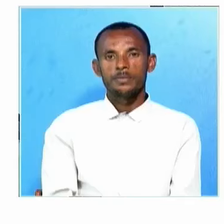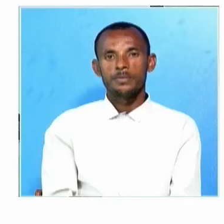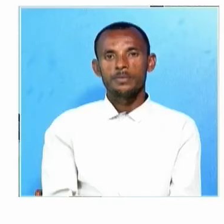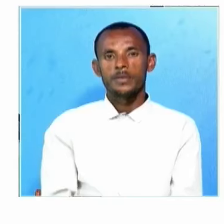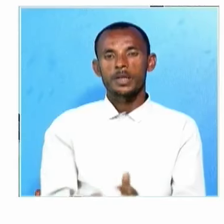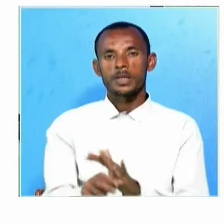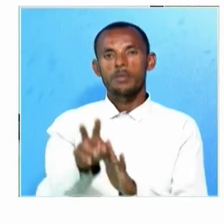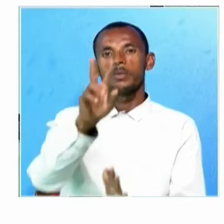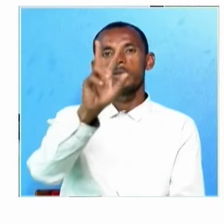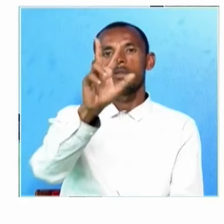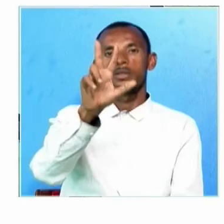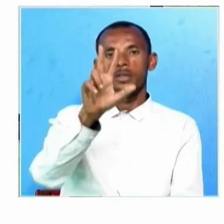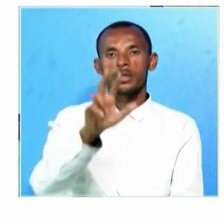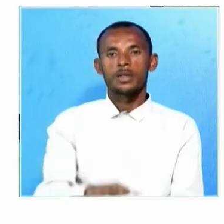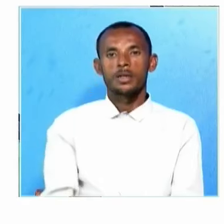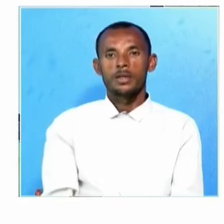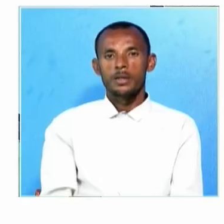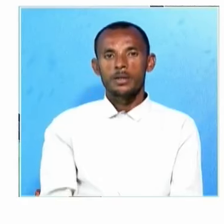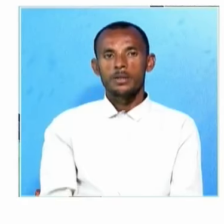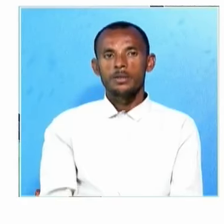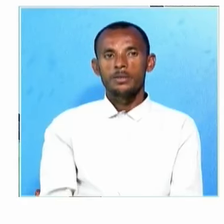Example 3.